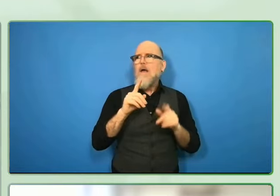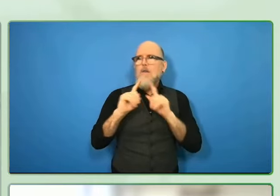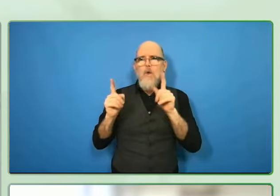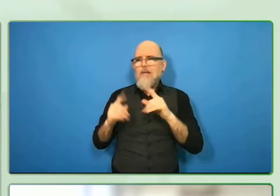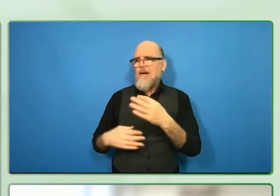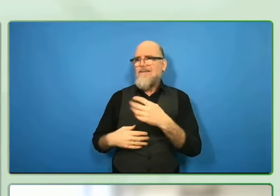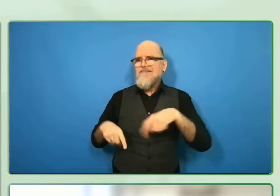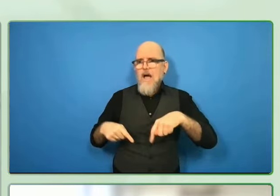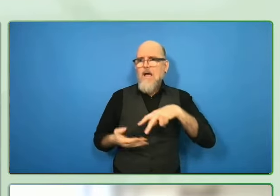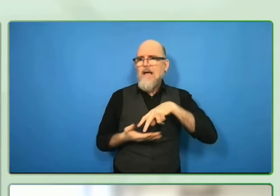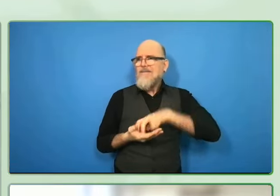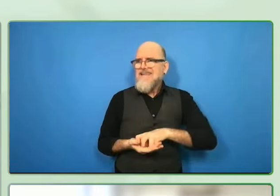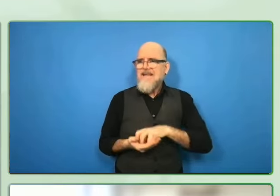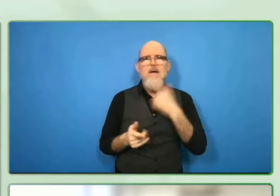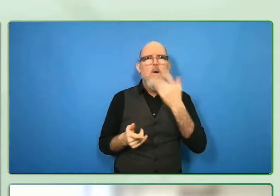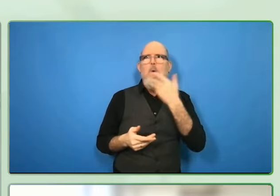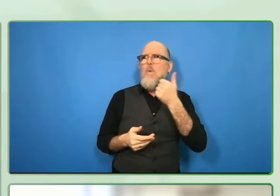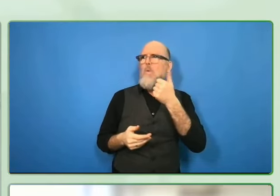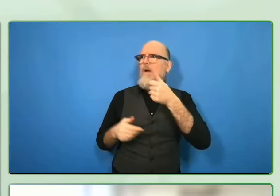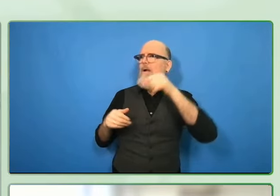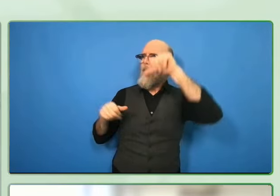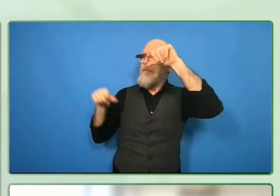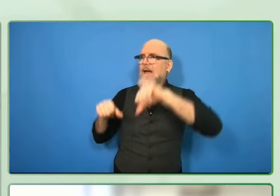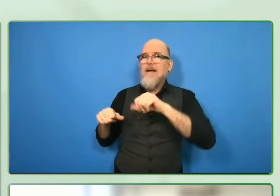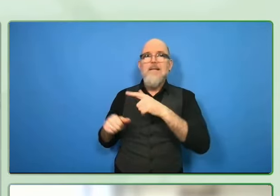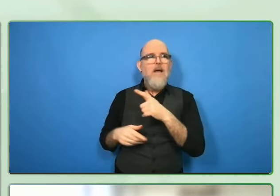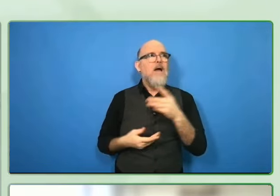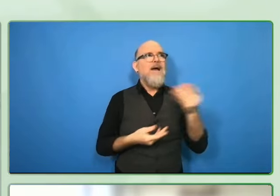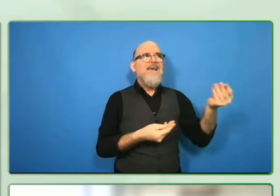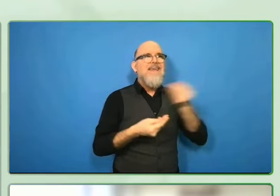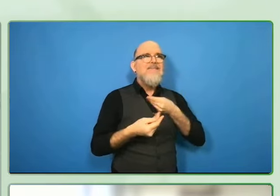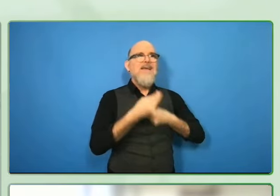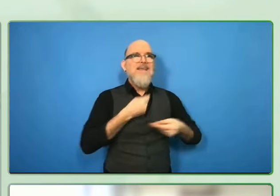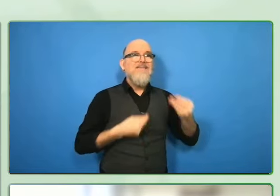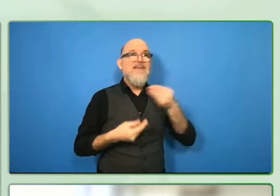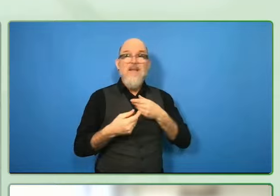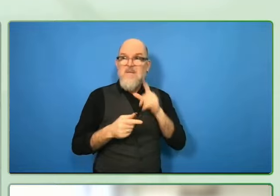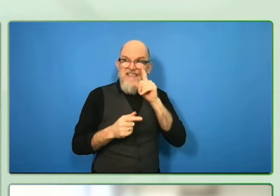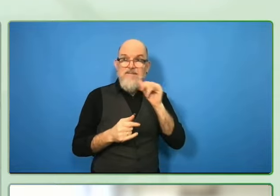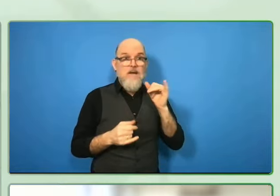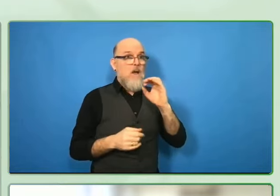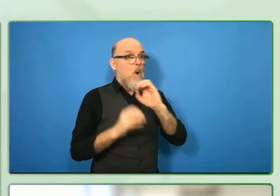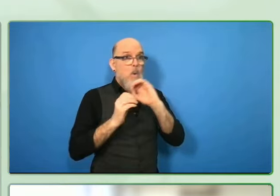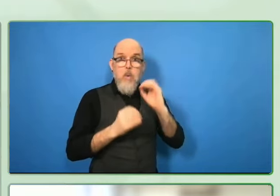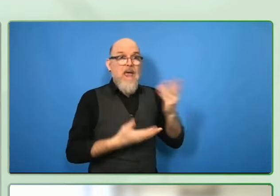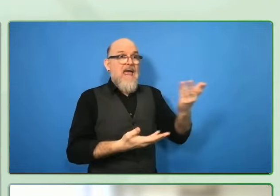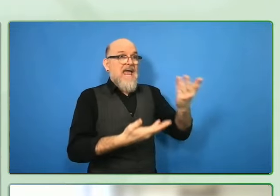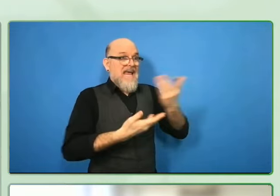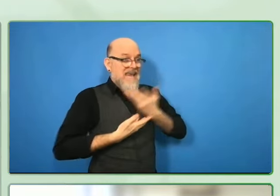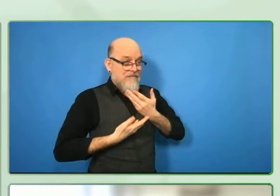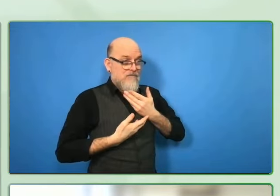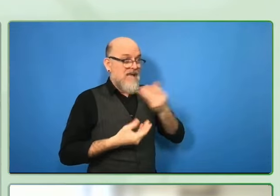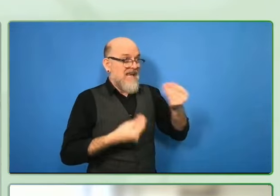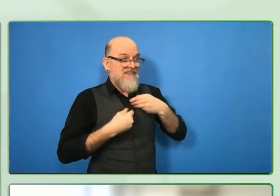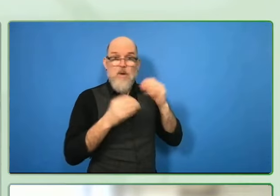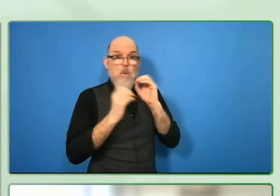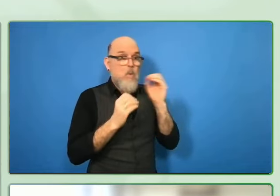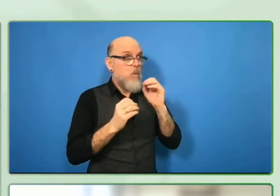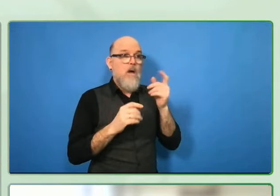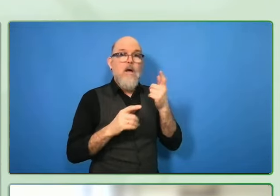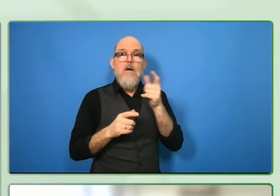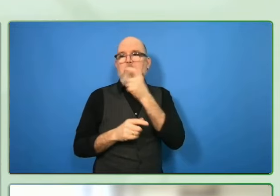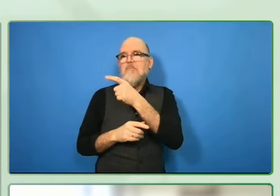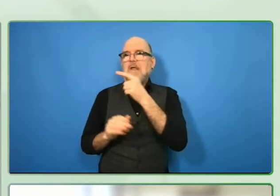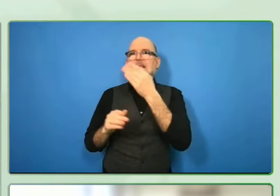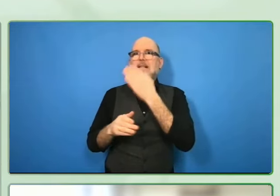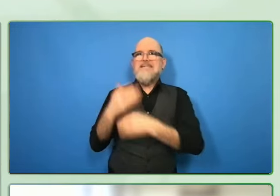motivation, they lose their focus. So just providing a bit of kit and a bit of training, a different type of kit, different type of training,